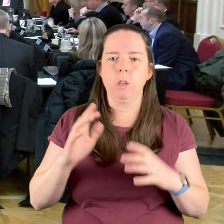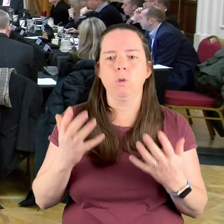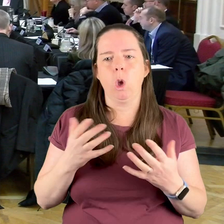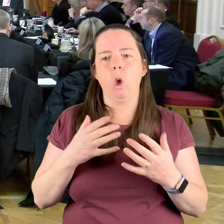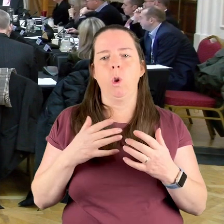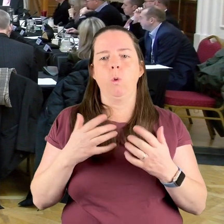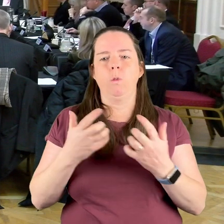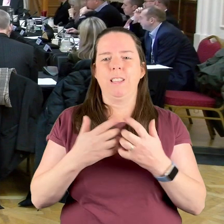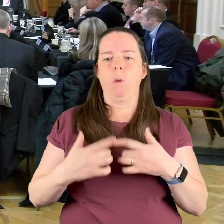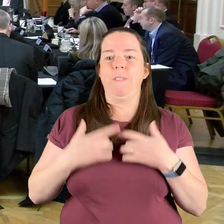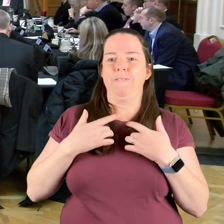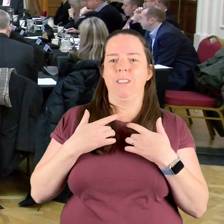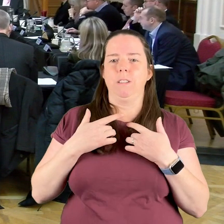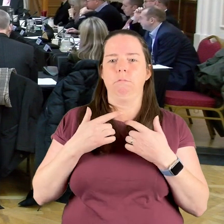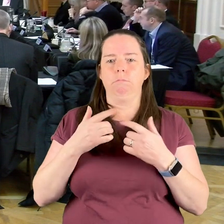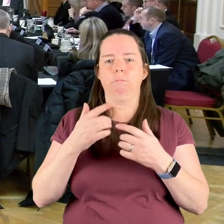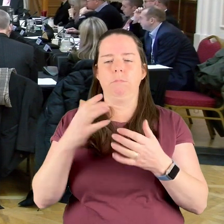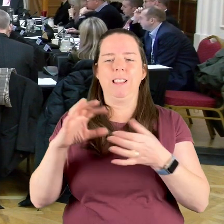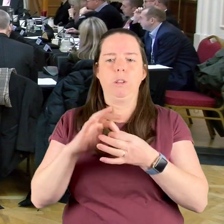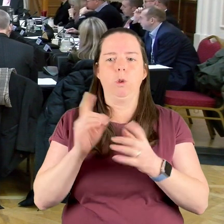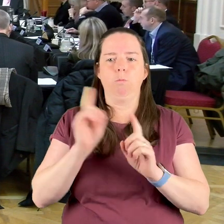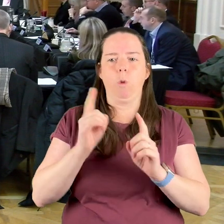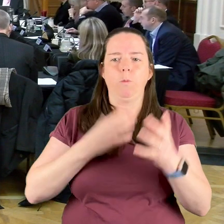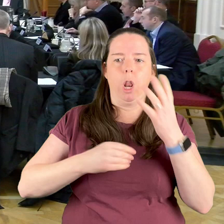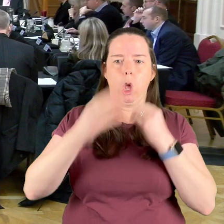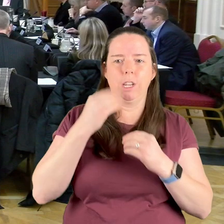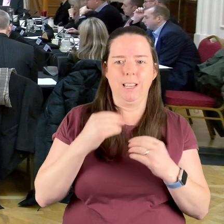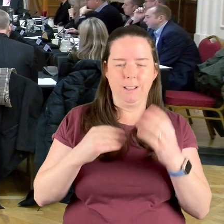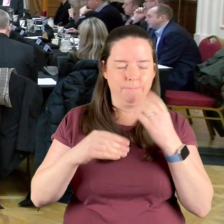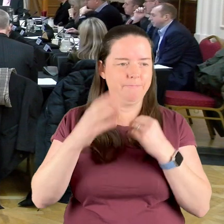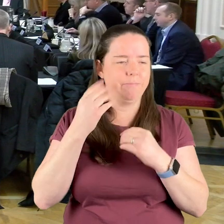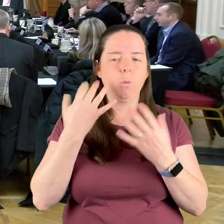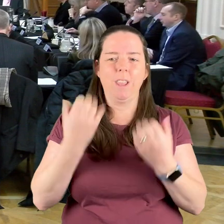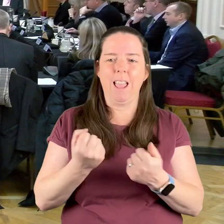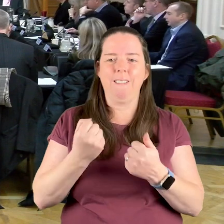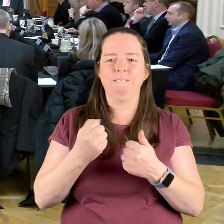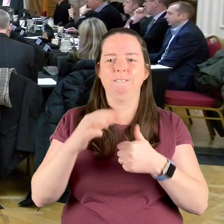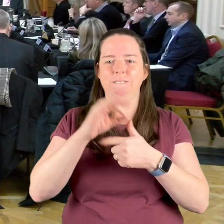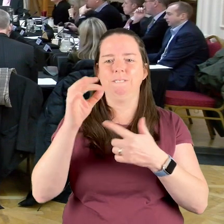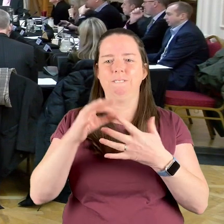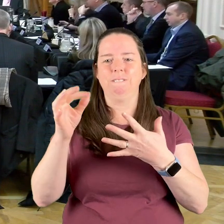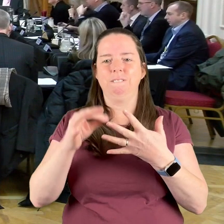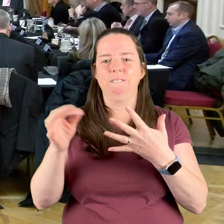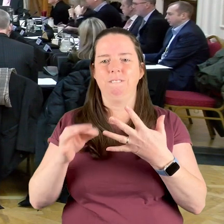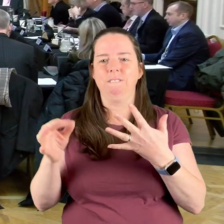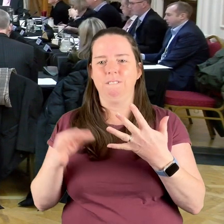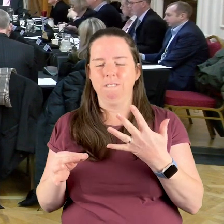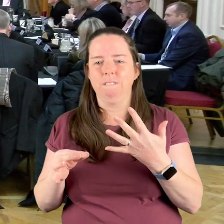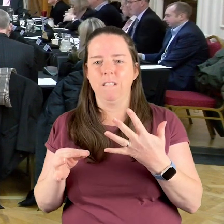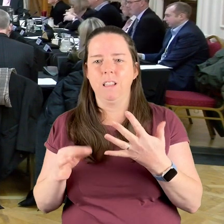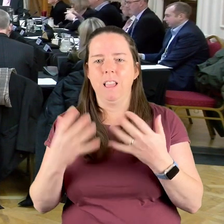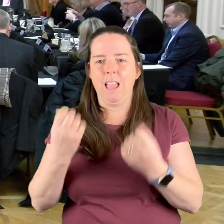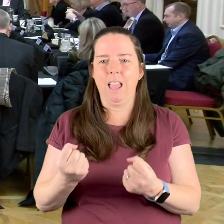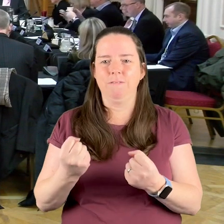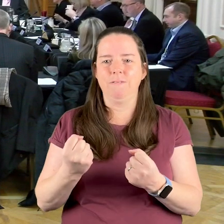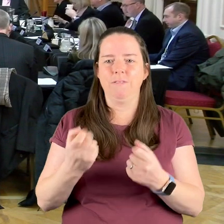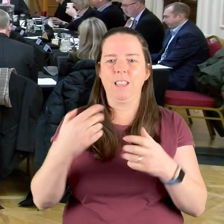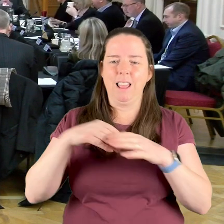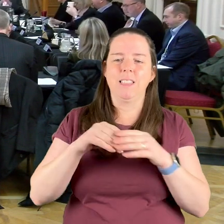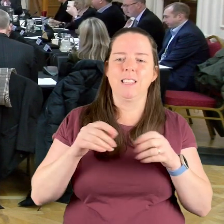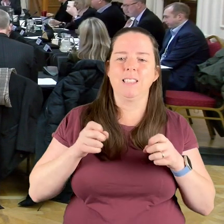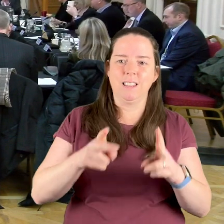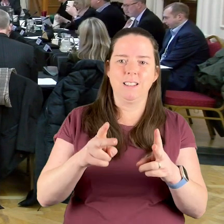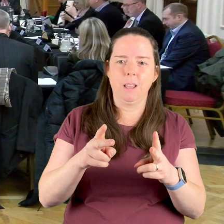feel about this. And in terms of how we are learning now, we are learning. We have the LMNS. LMNS is